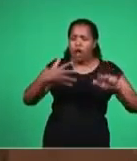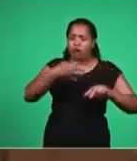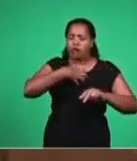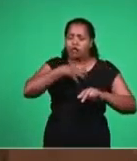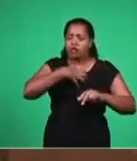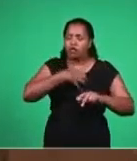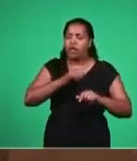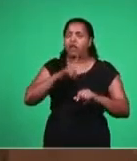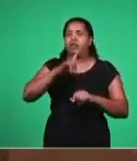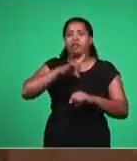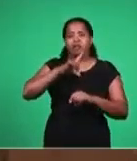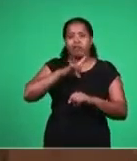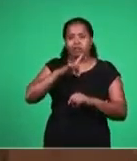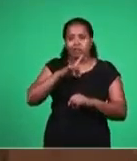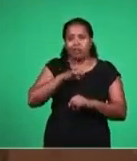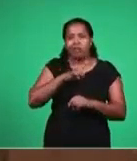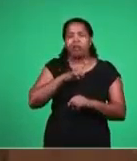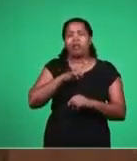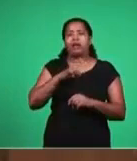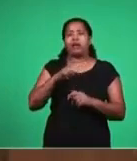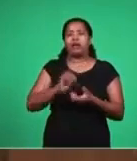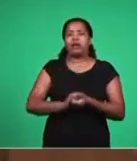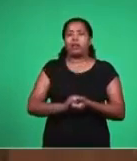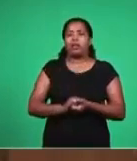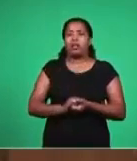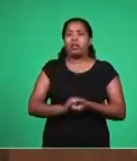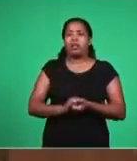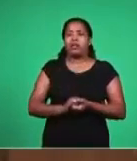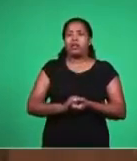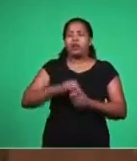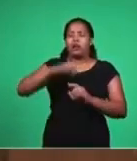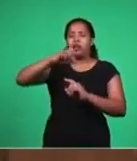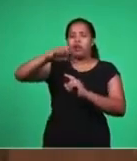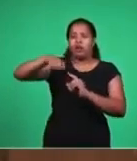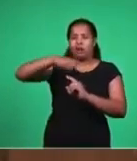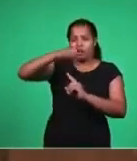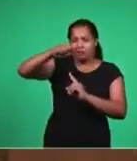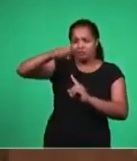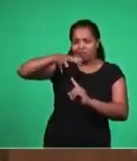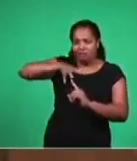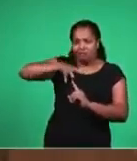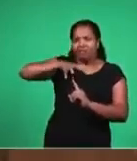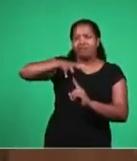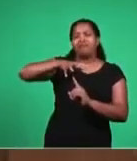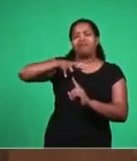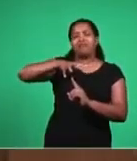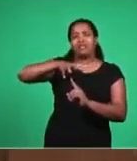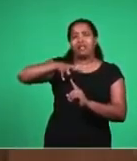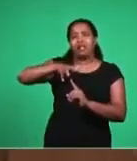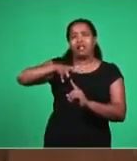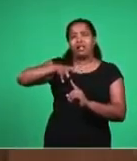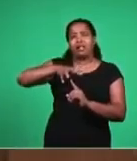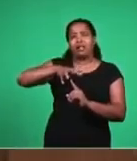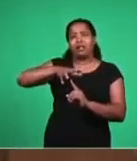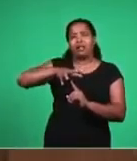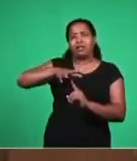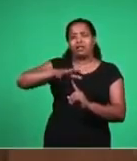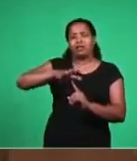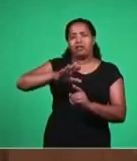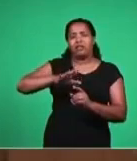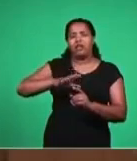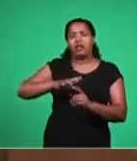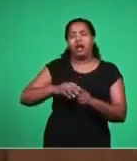there are many ways that you have, the ways of grace that you have, are